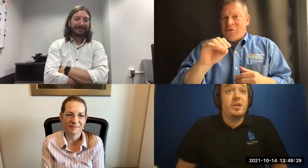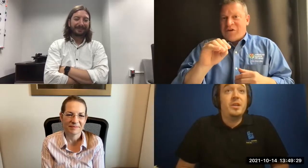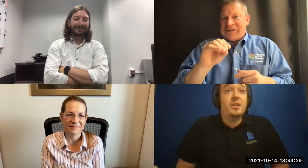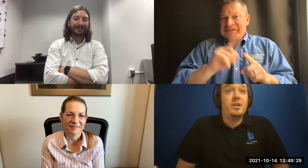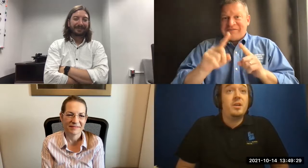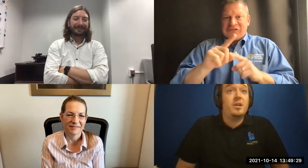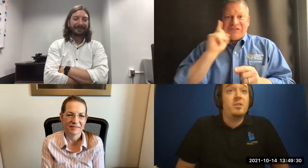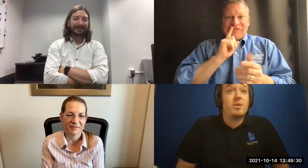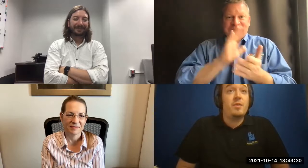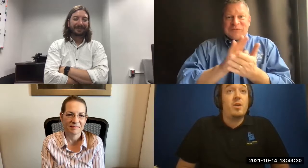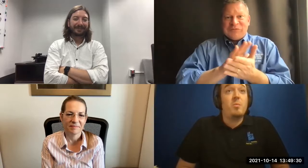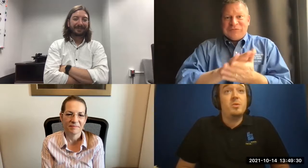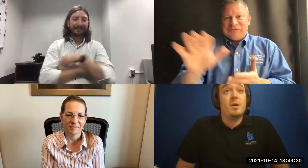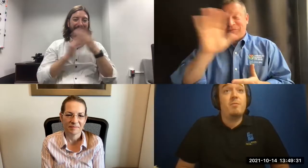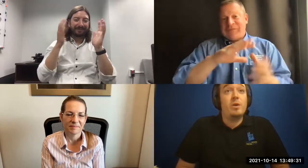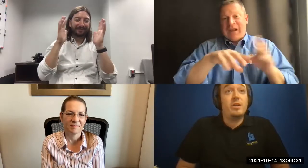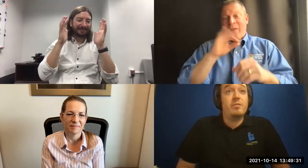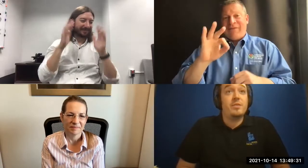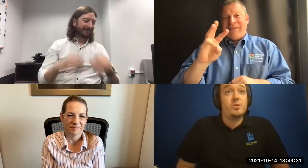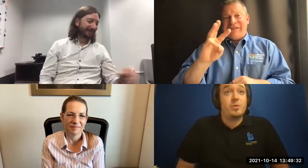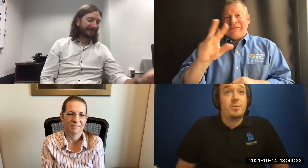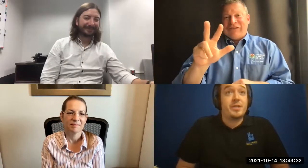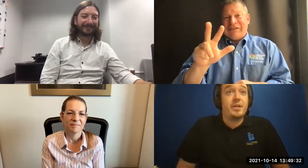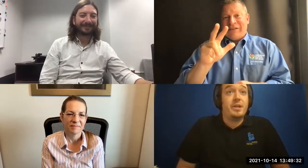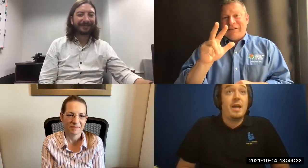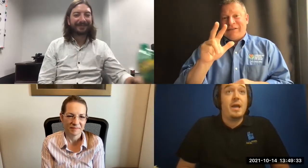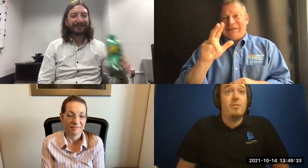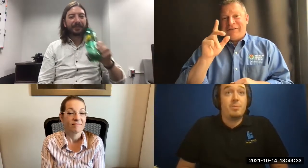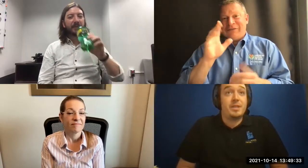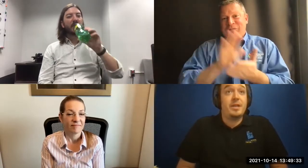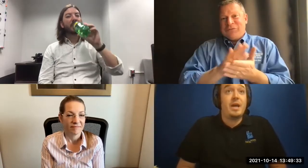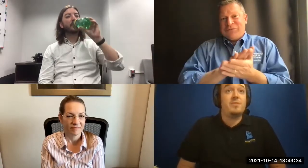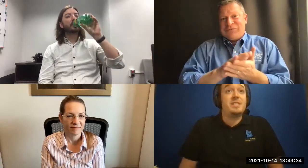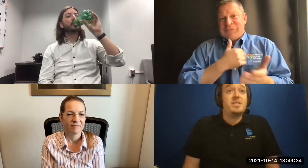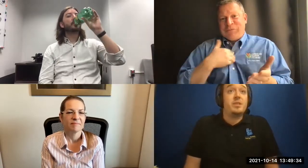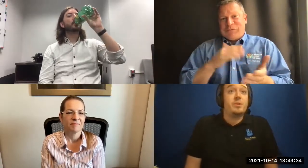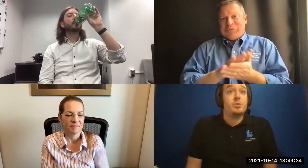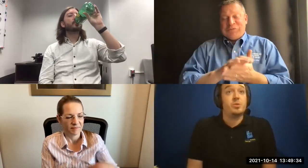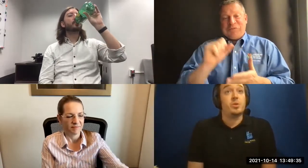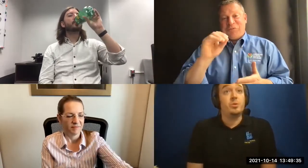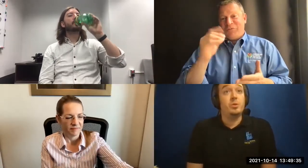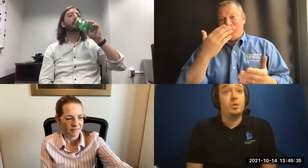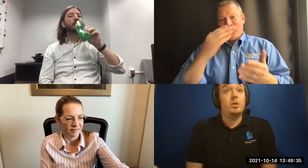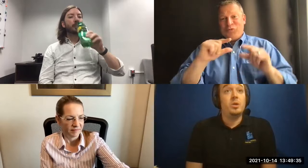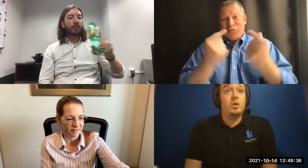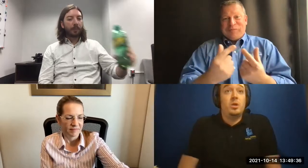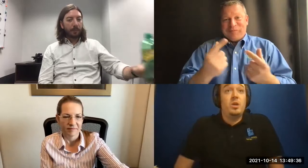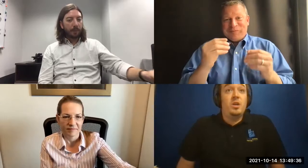over the country. Looks like we've got almost about 40 different deaf schools represented out of 63 schools